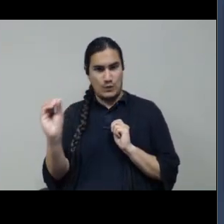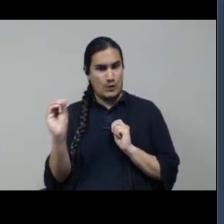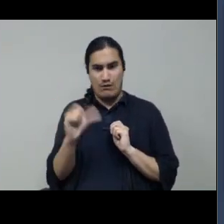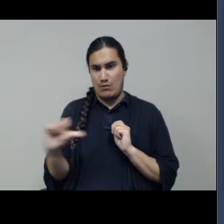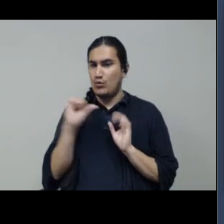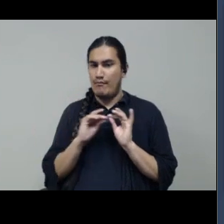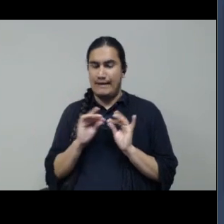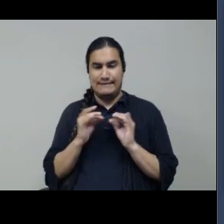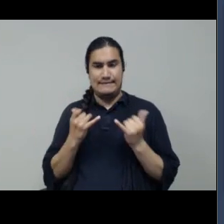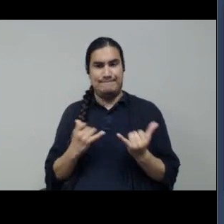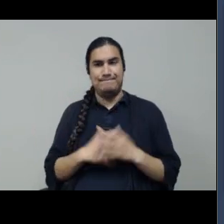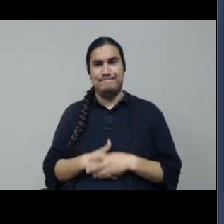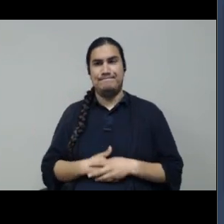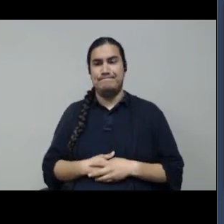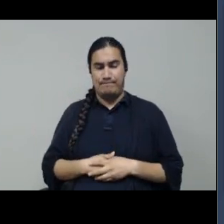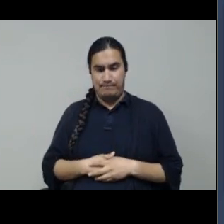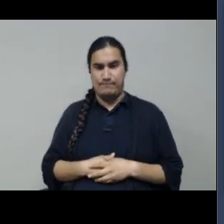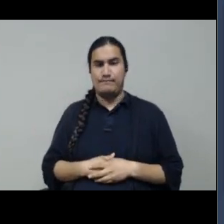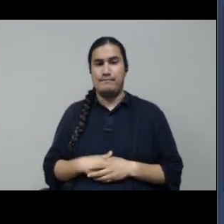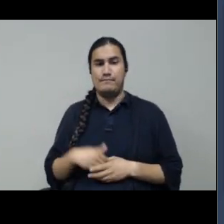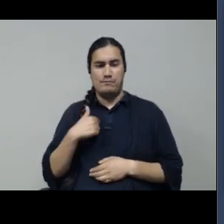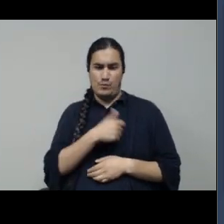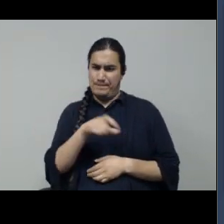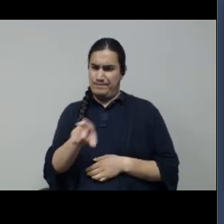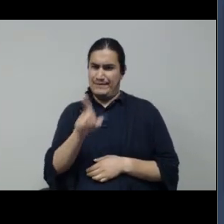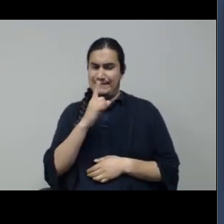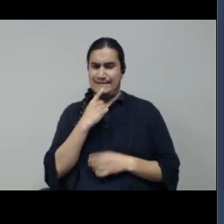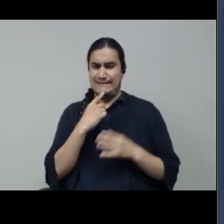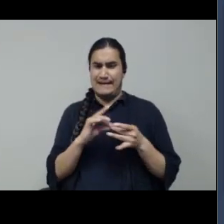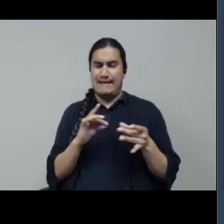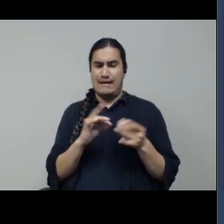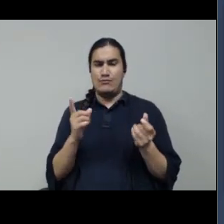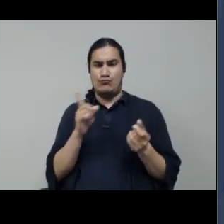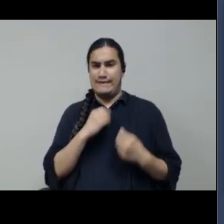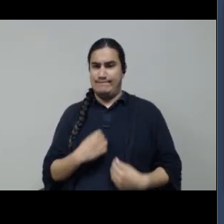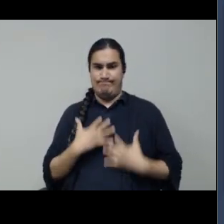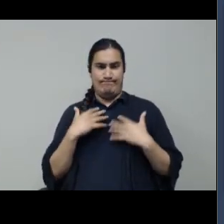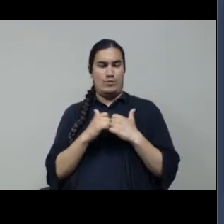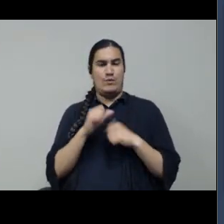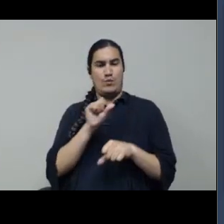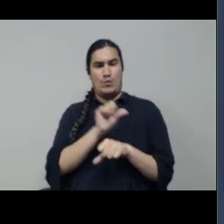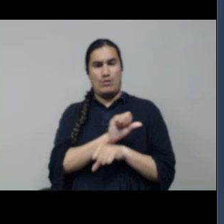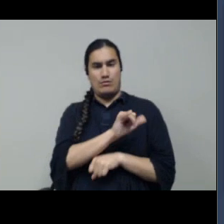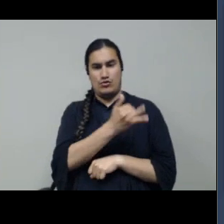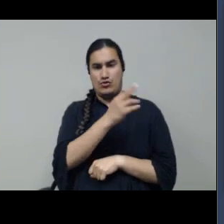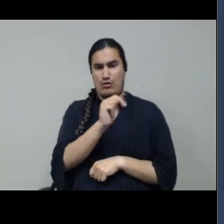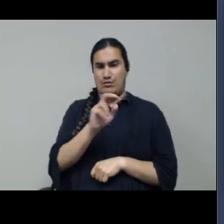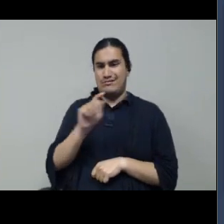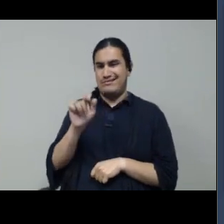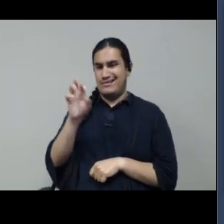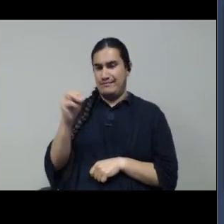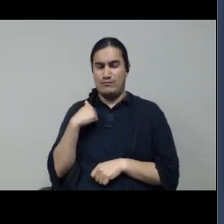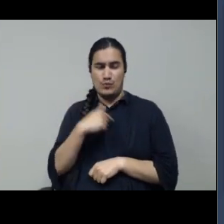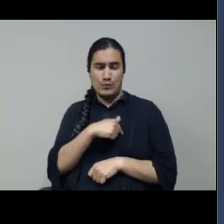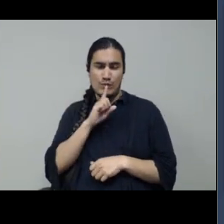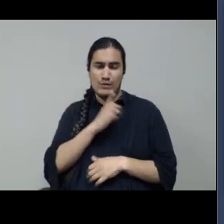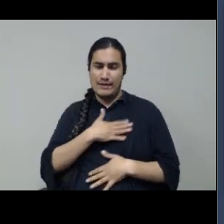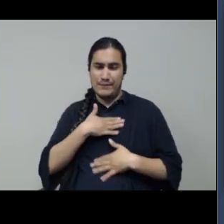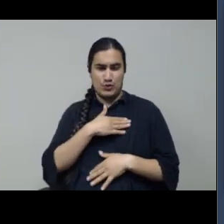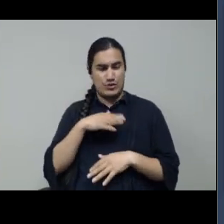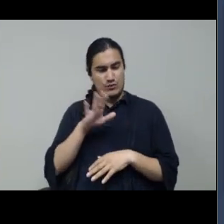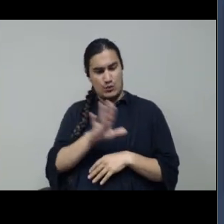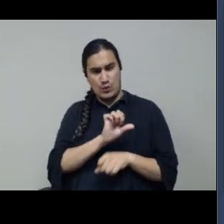you. And we have to say we're thrilled with the work of John and Tim also. We appreciate everything you did to get